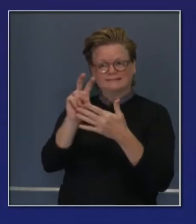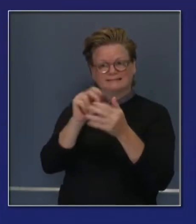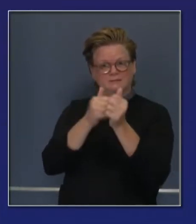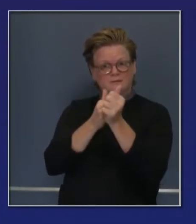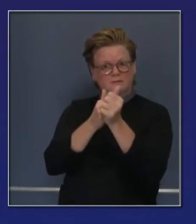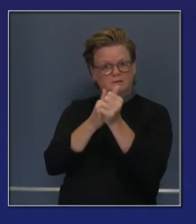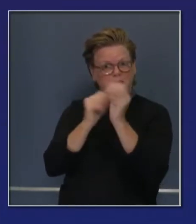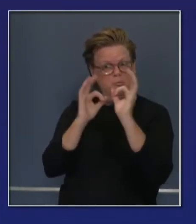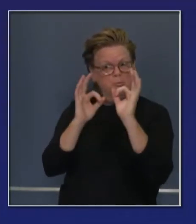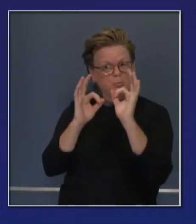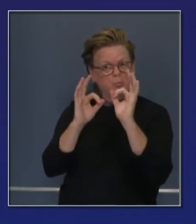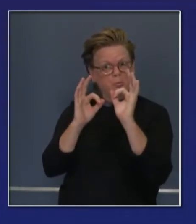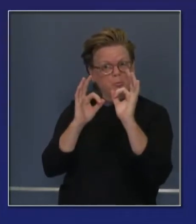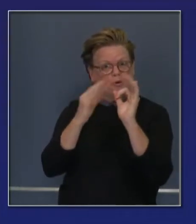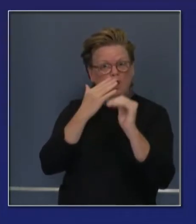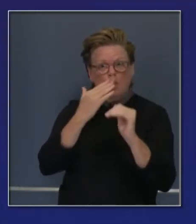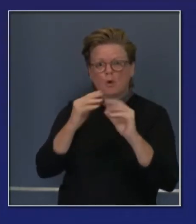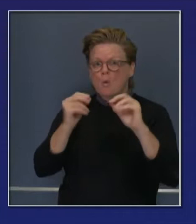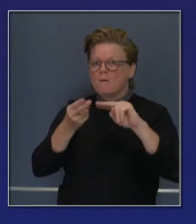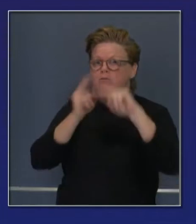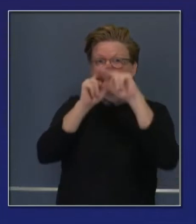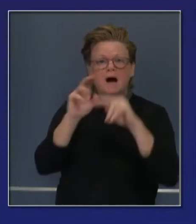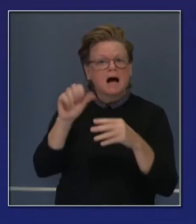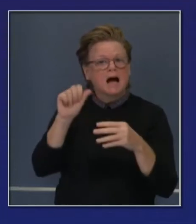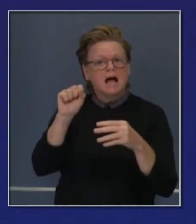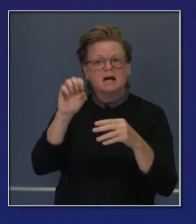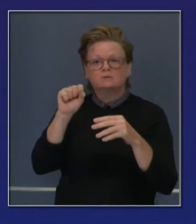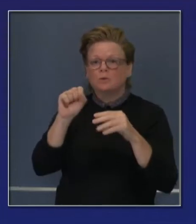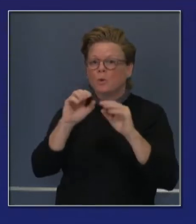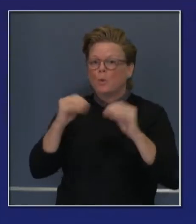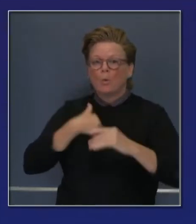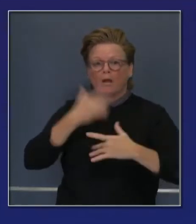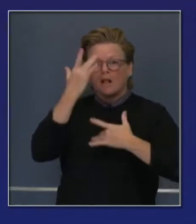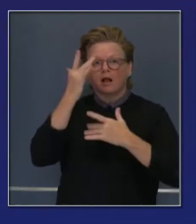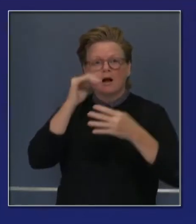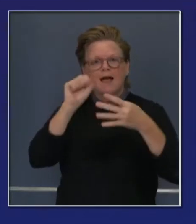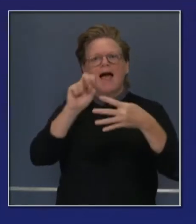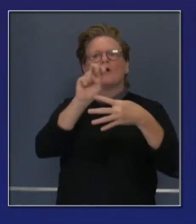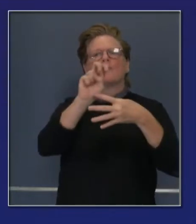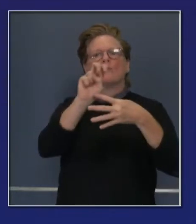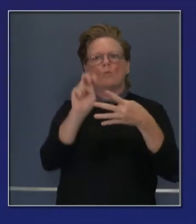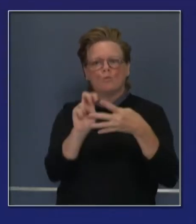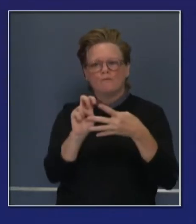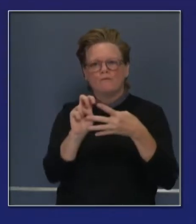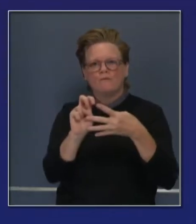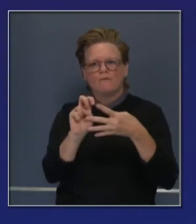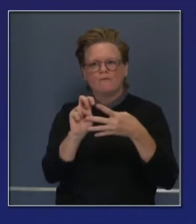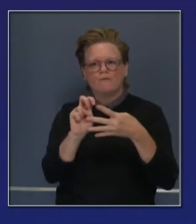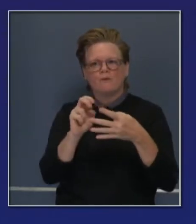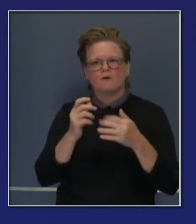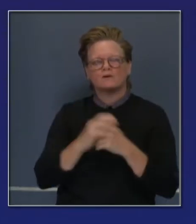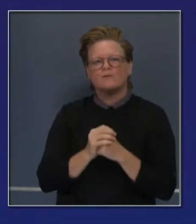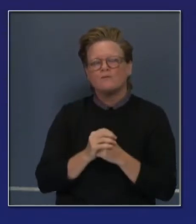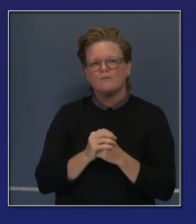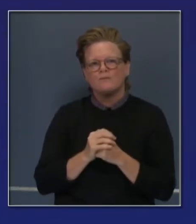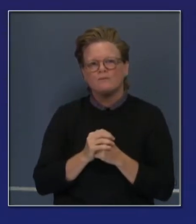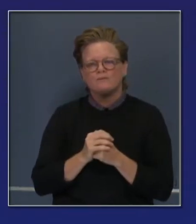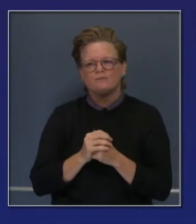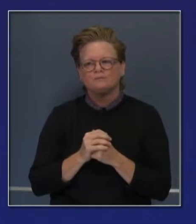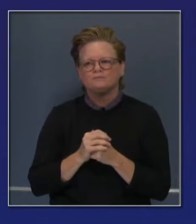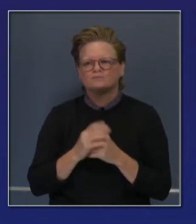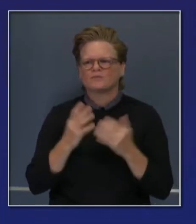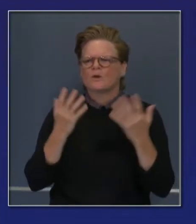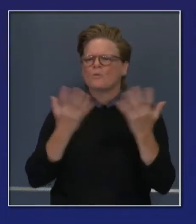learned from the previous reopening experience, something I'm asked all the time about what is the experience you had in